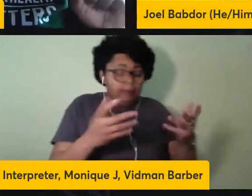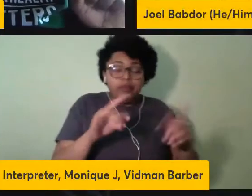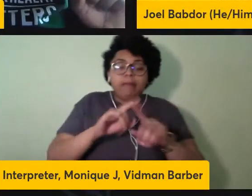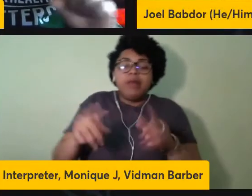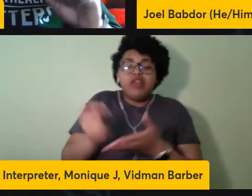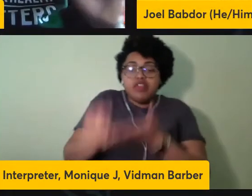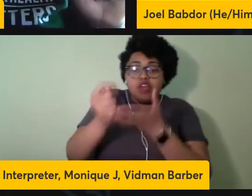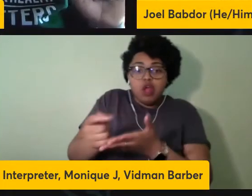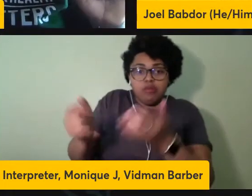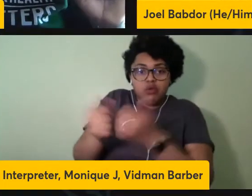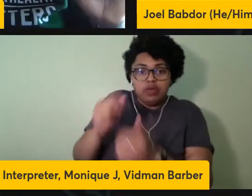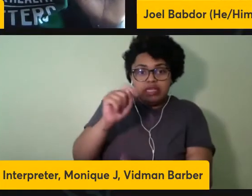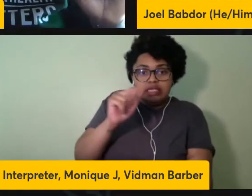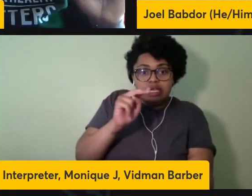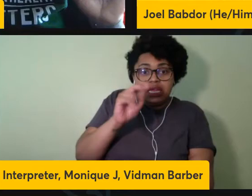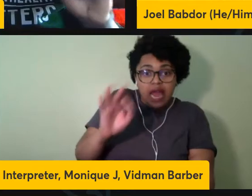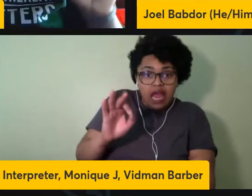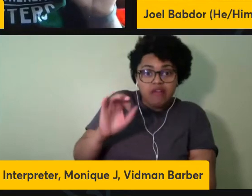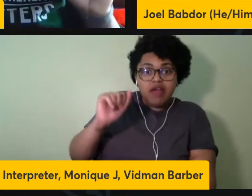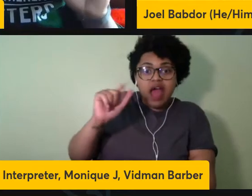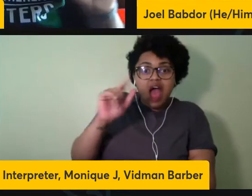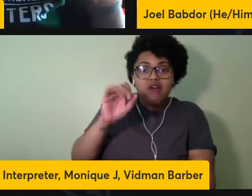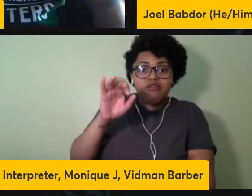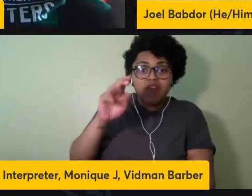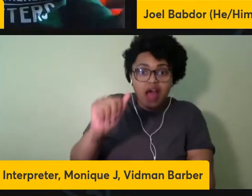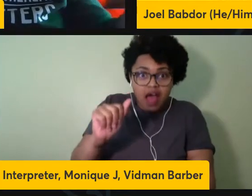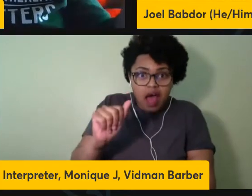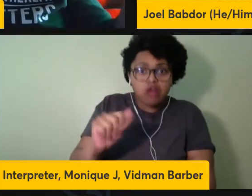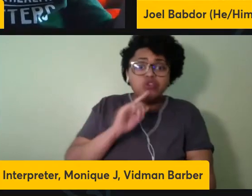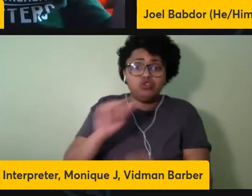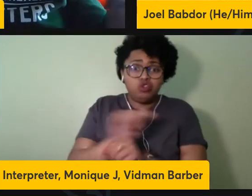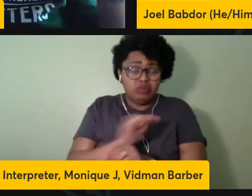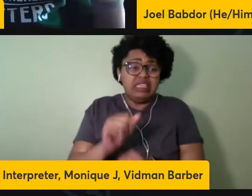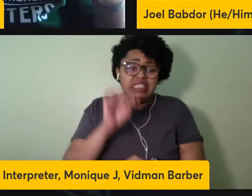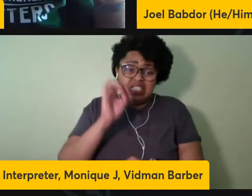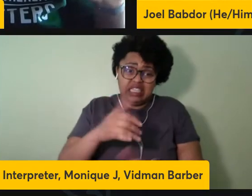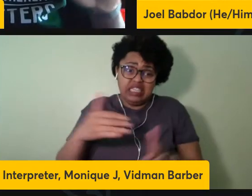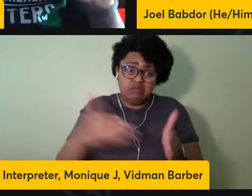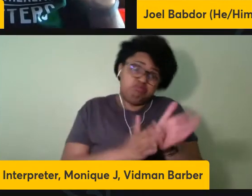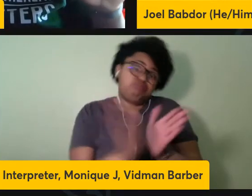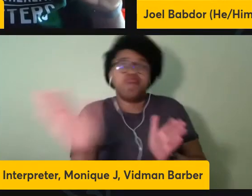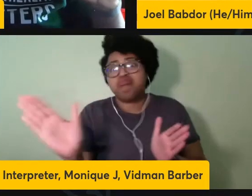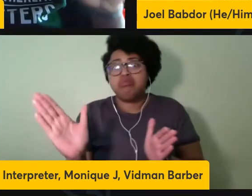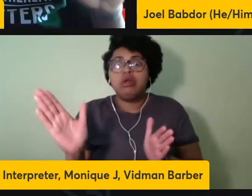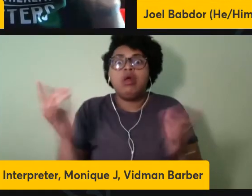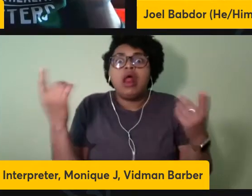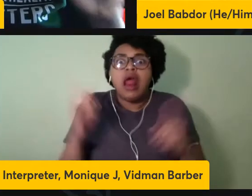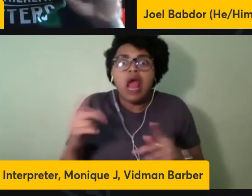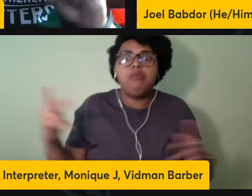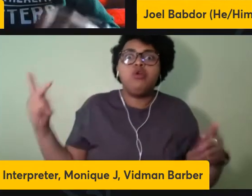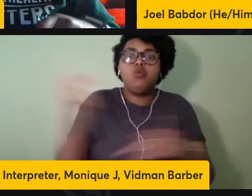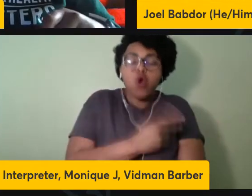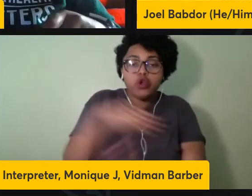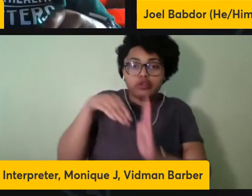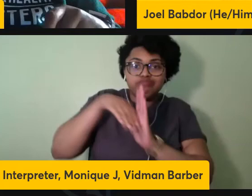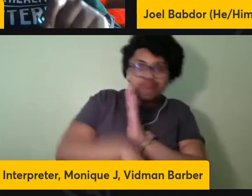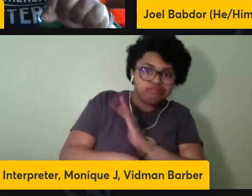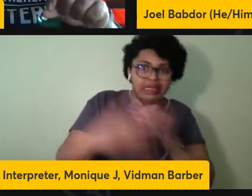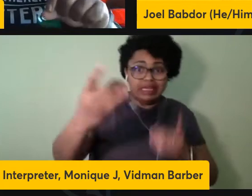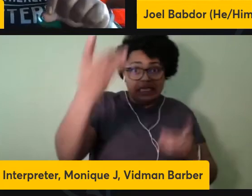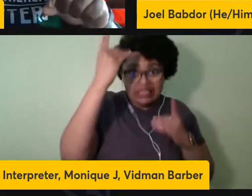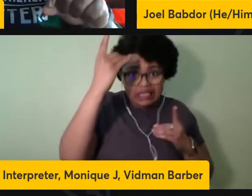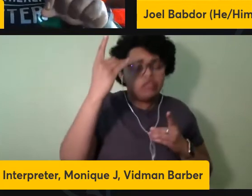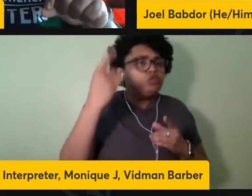actually been like this rebound effect, and it's made disease worse. So now studies are looking to target specific